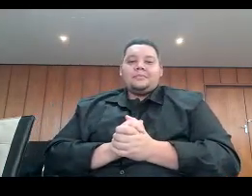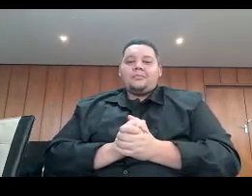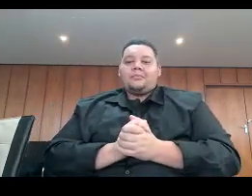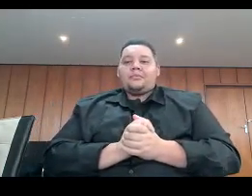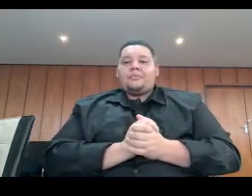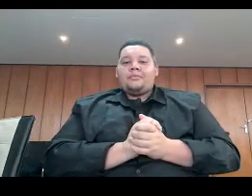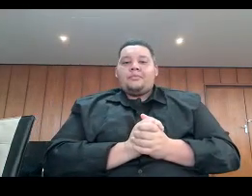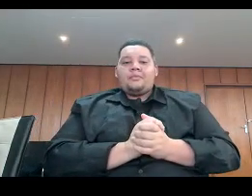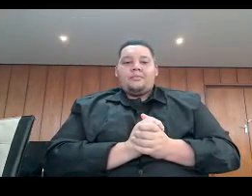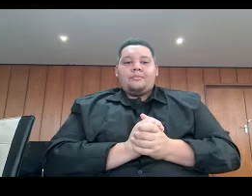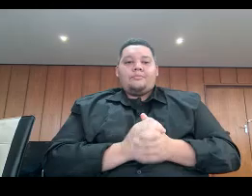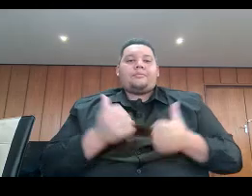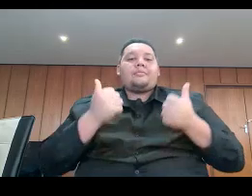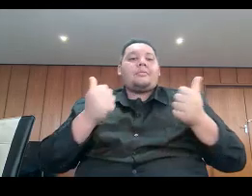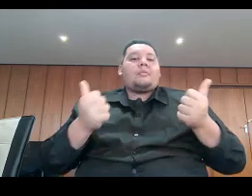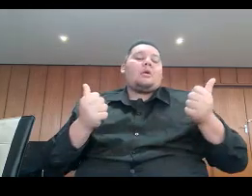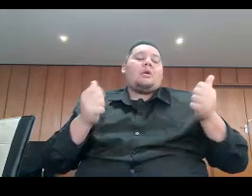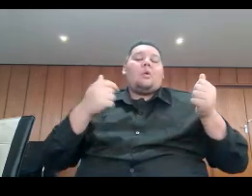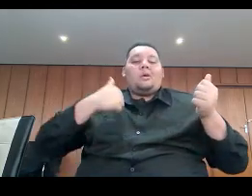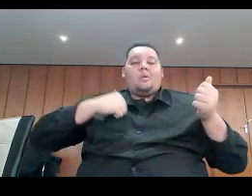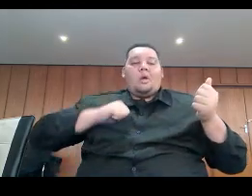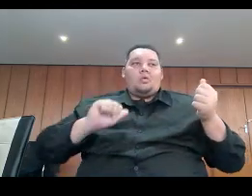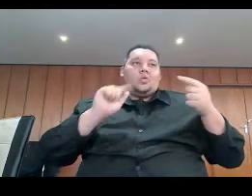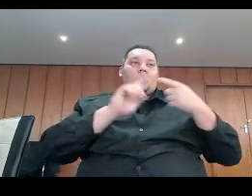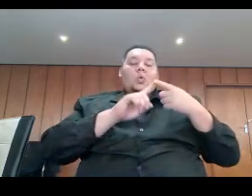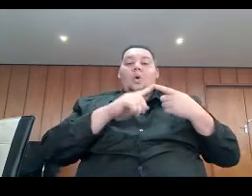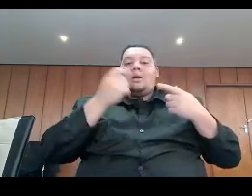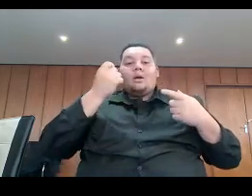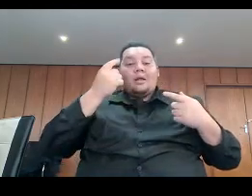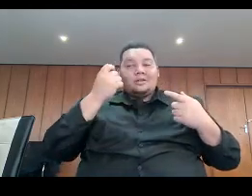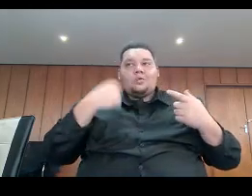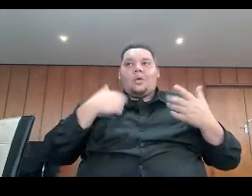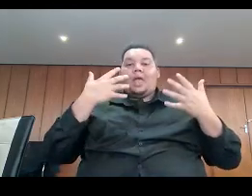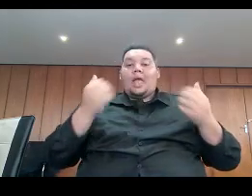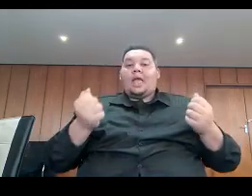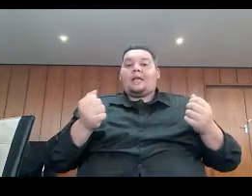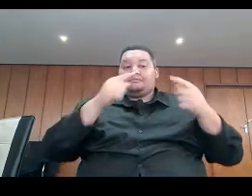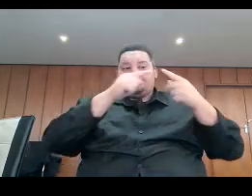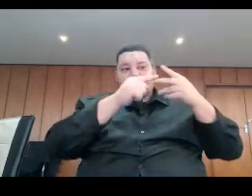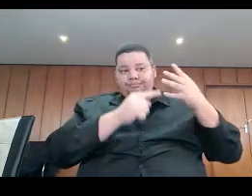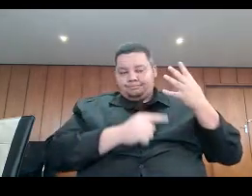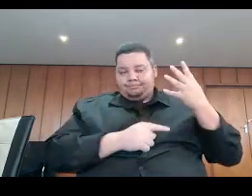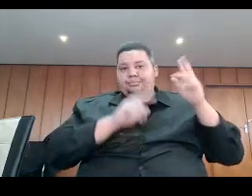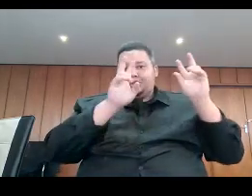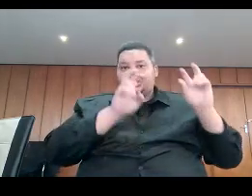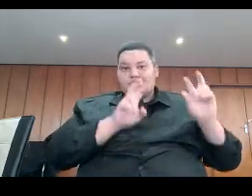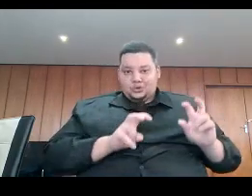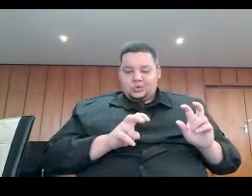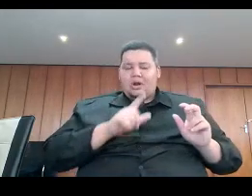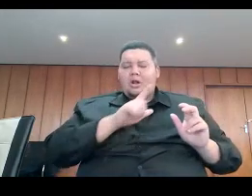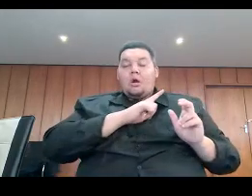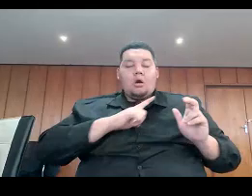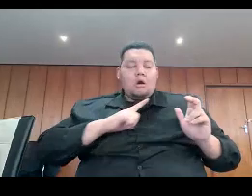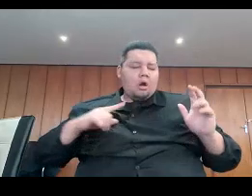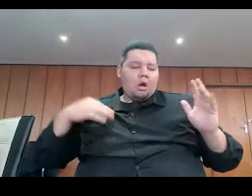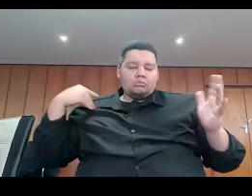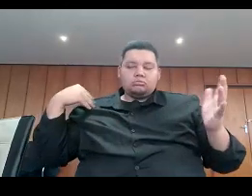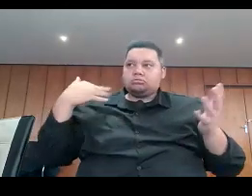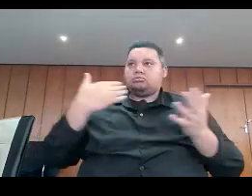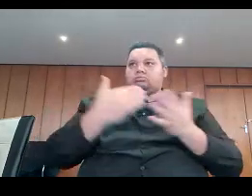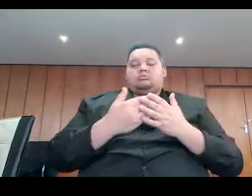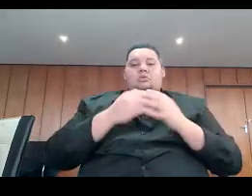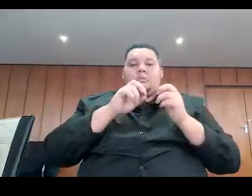All right, so we want to then understand. So you have these problems. They've been long-standing, they're